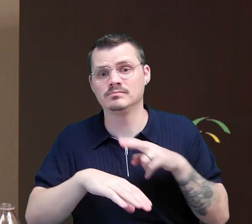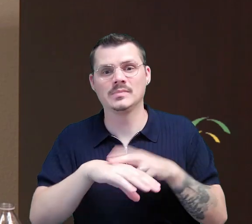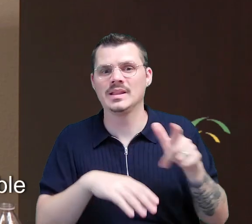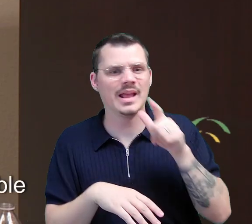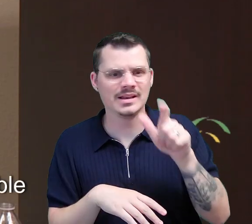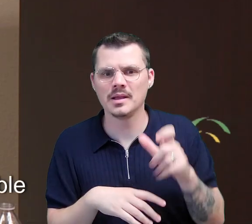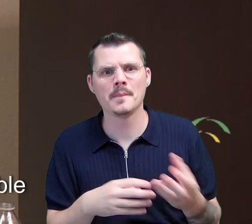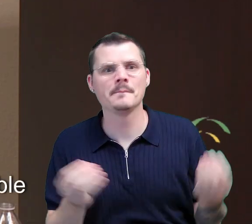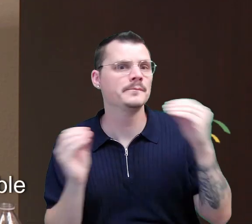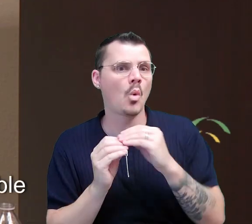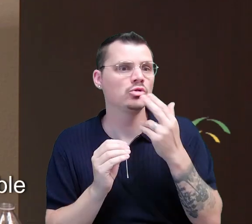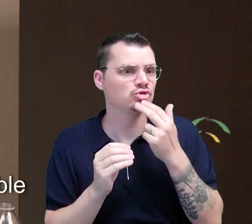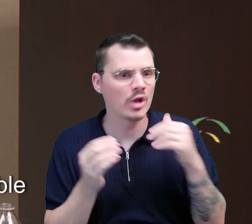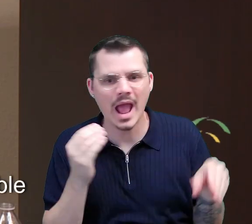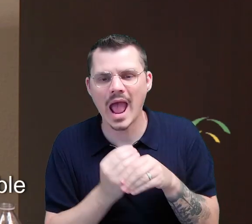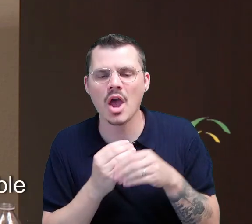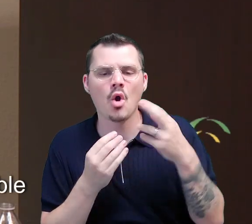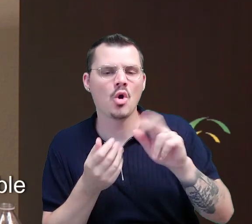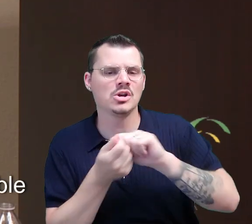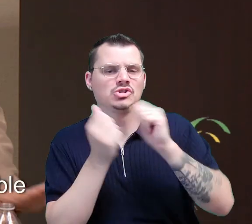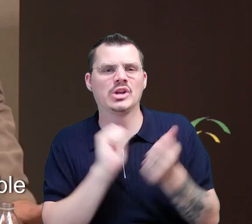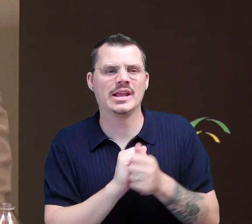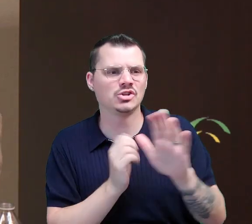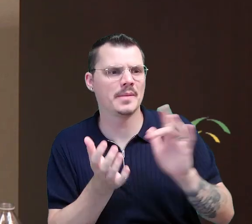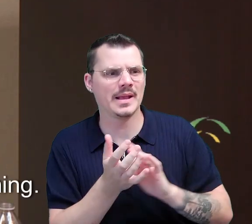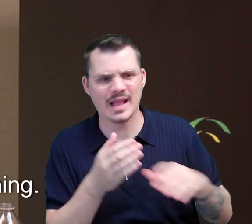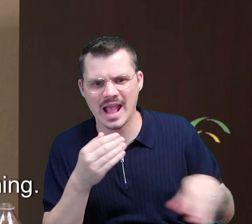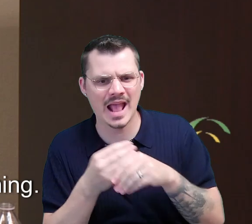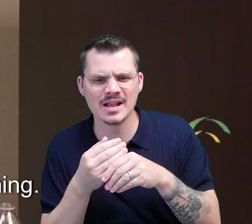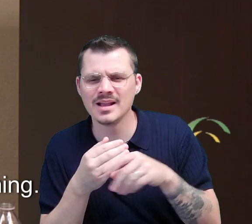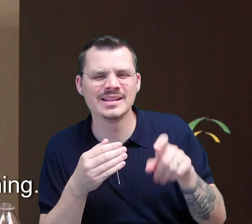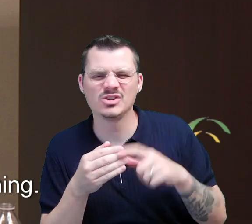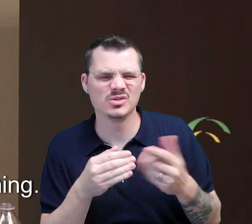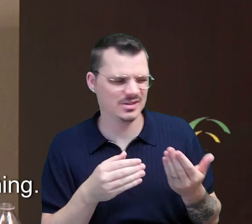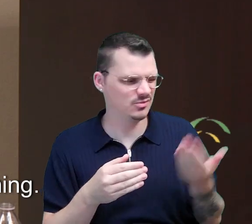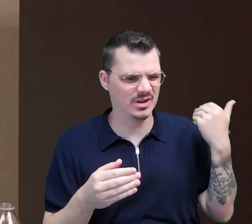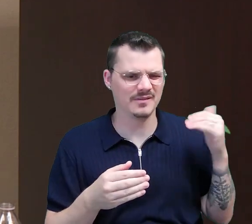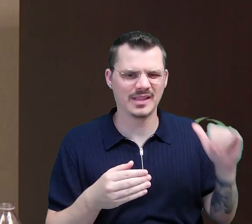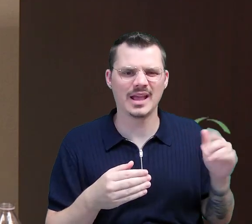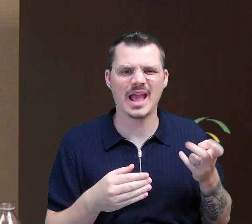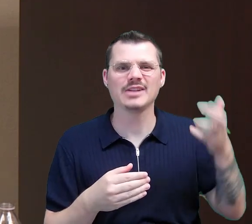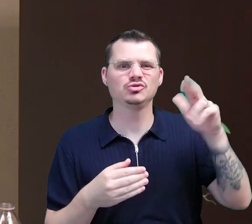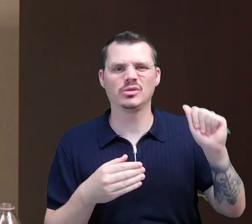need more sugar or a change in their stable medicine. They needed to get rid of the extra thing.